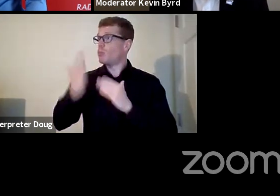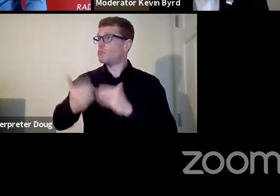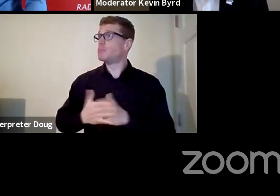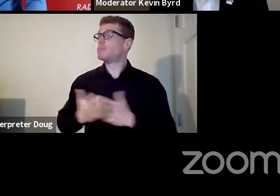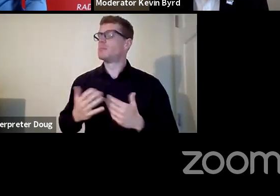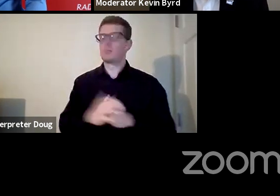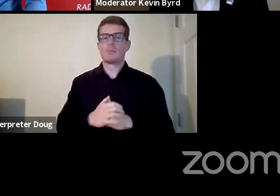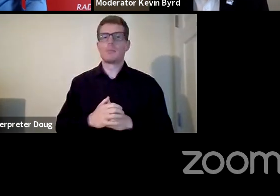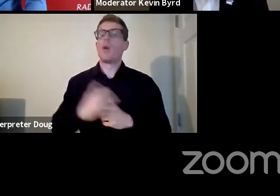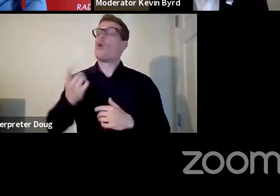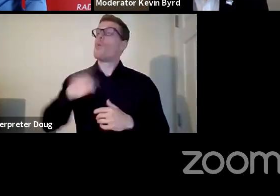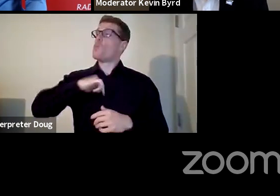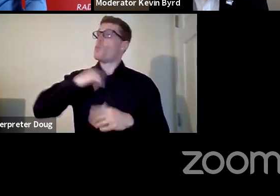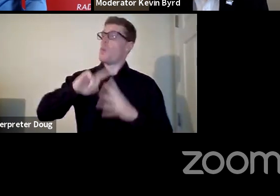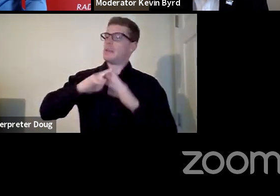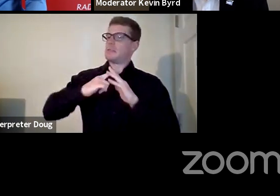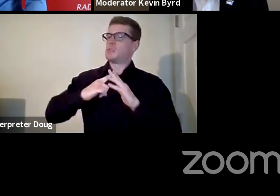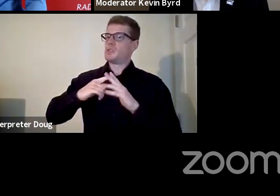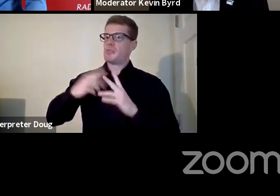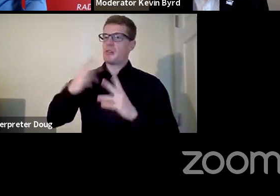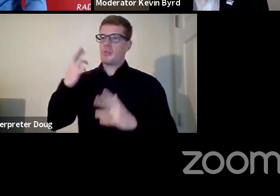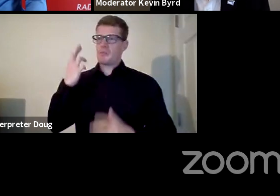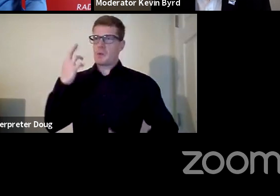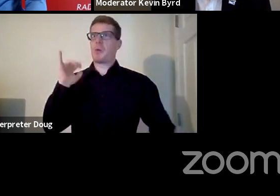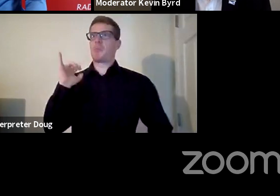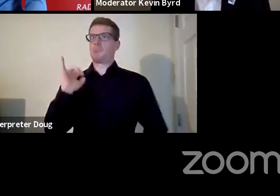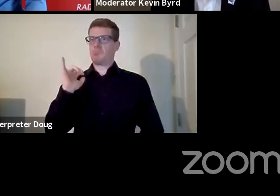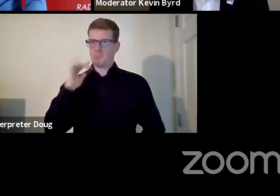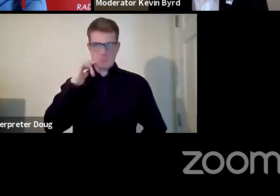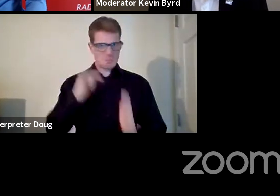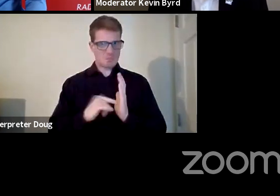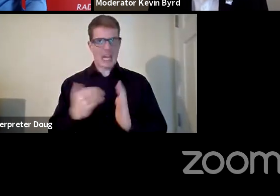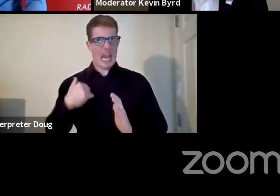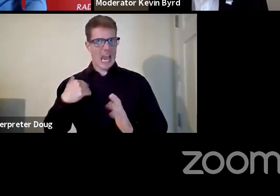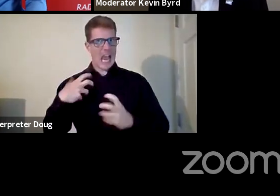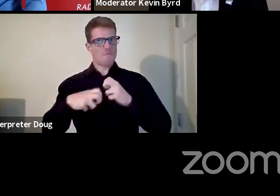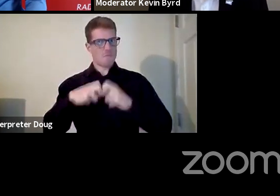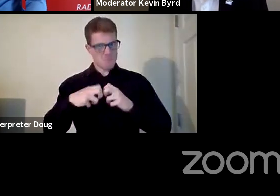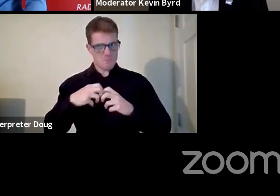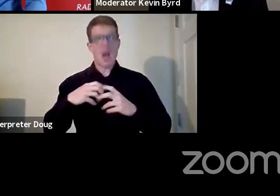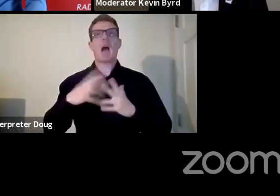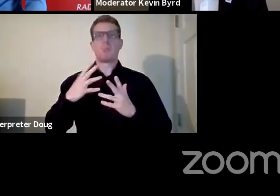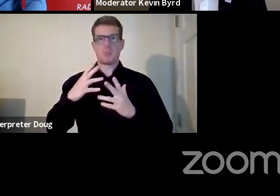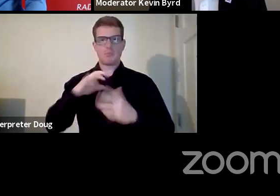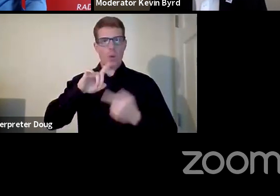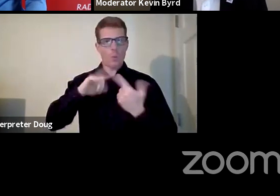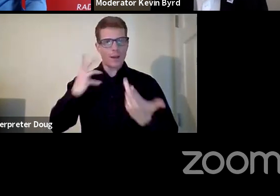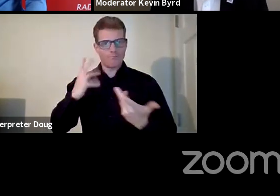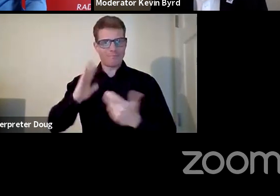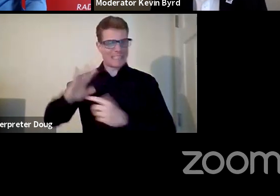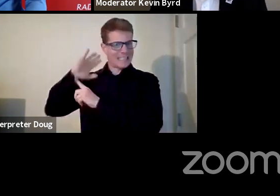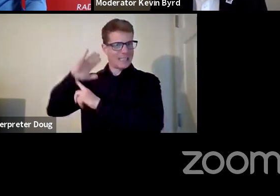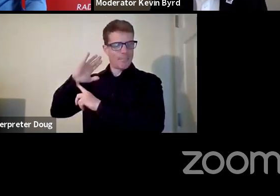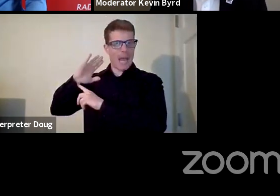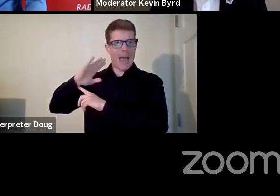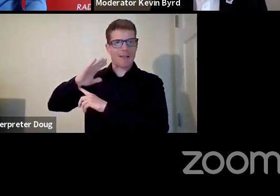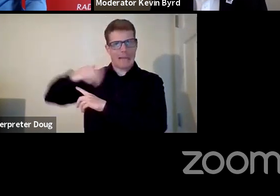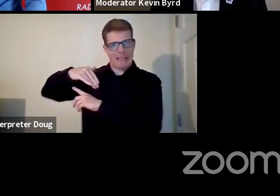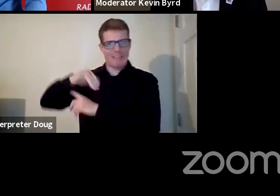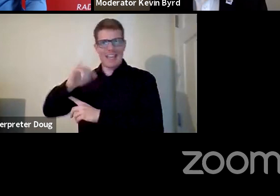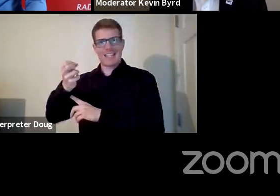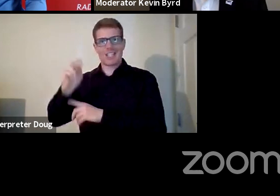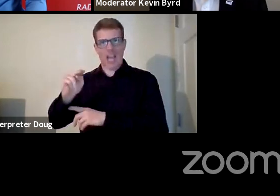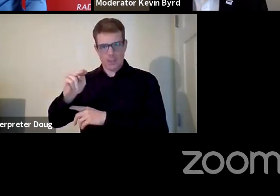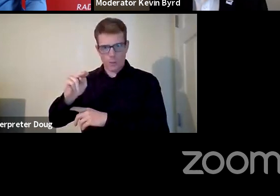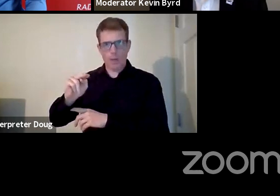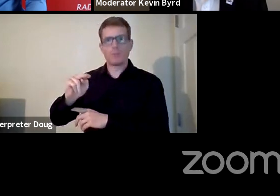we started to realize we had a problem in late January, mainly with respect to study abroad. And we had a incident management team set up, our